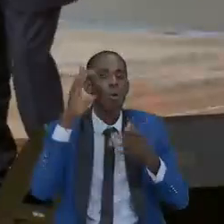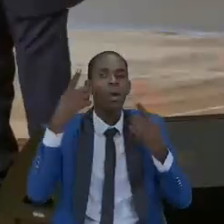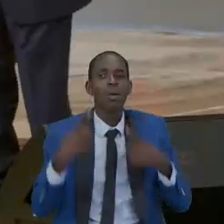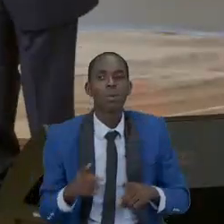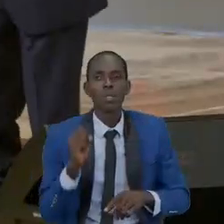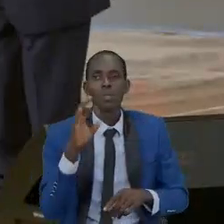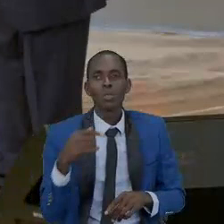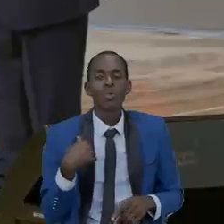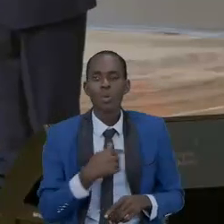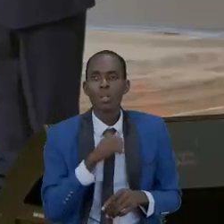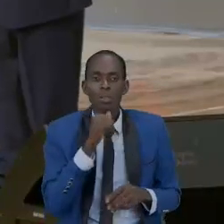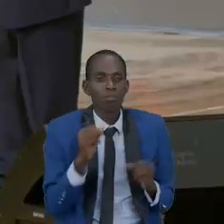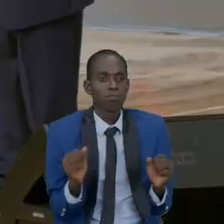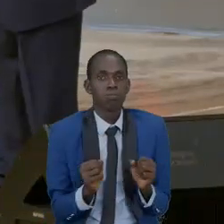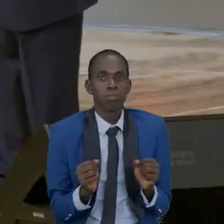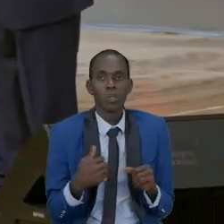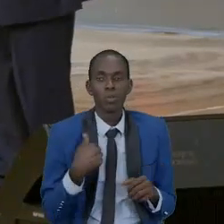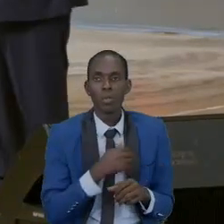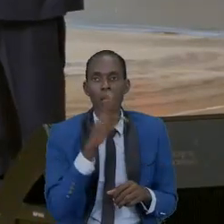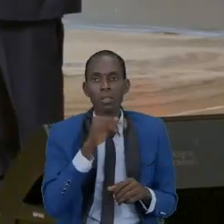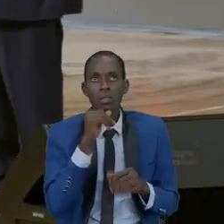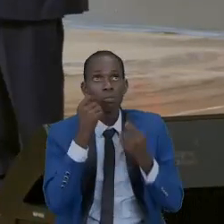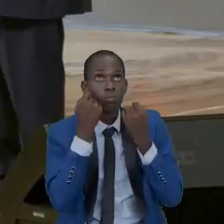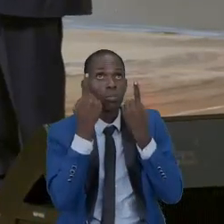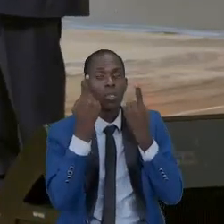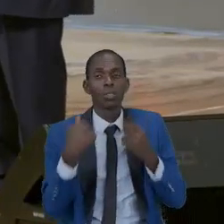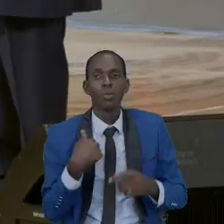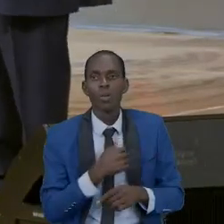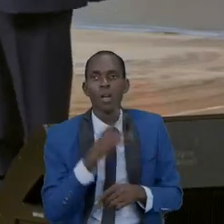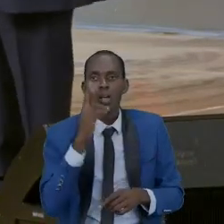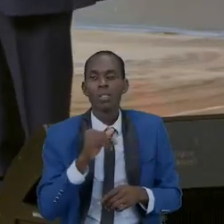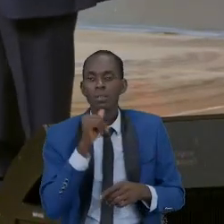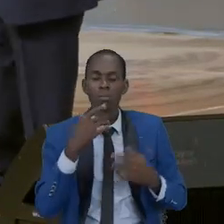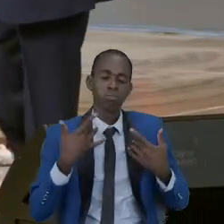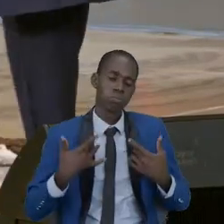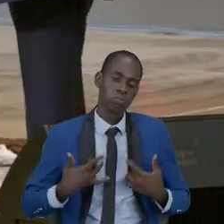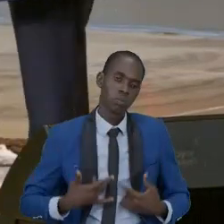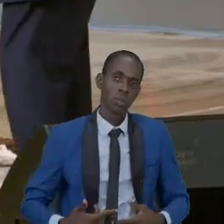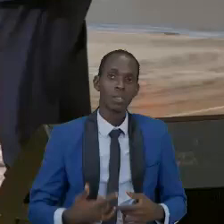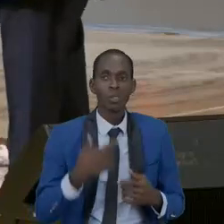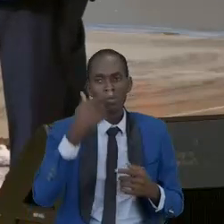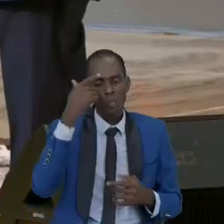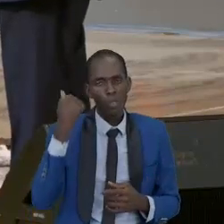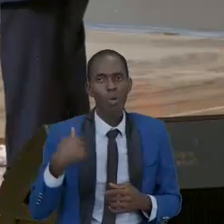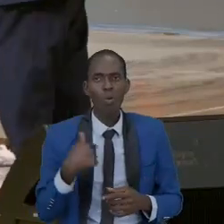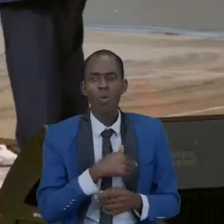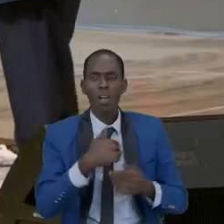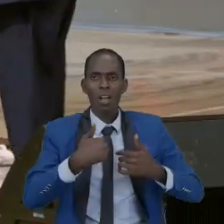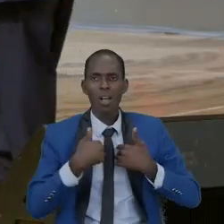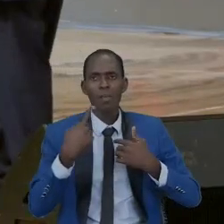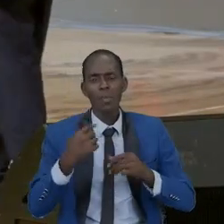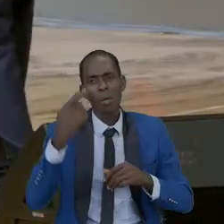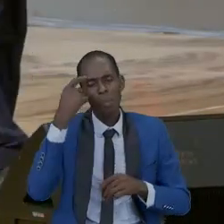we're not jolted, and we're not surprised, and we're not depressed or discouraged, because we have the mind of Christ.